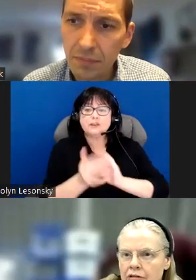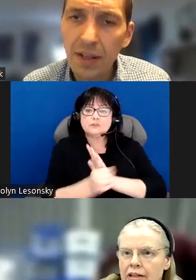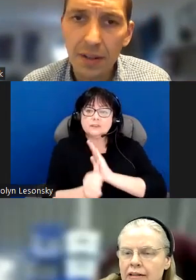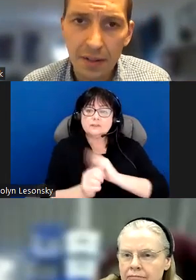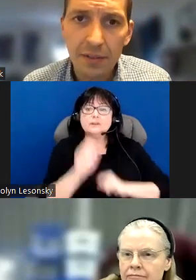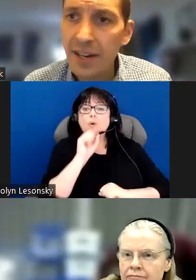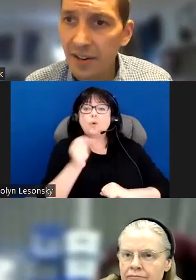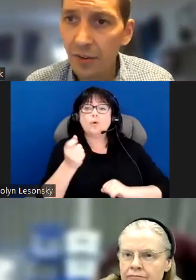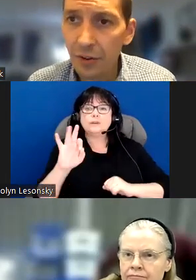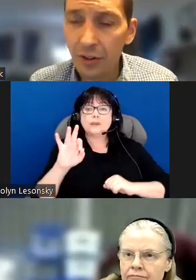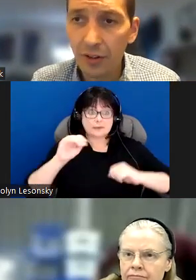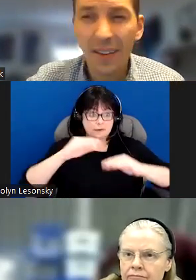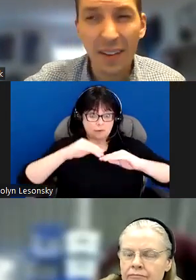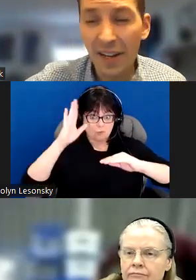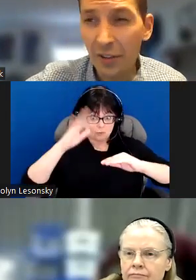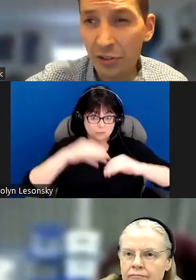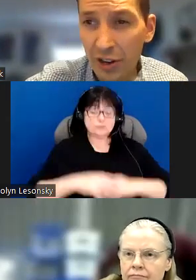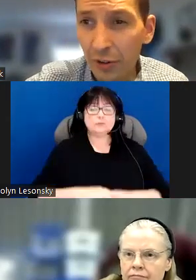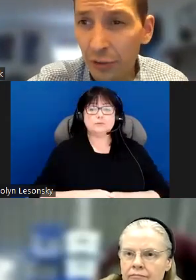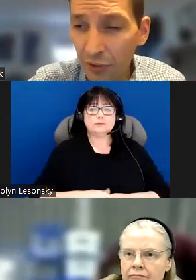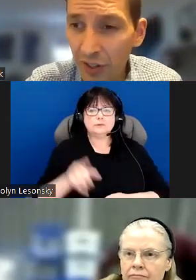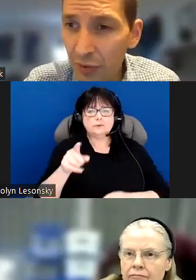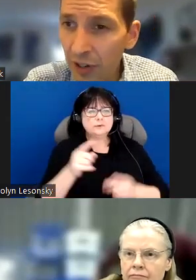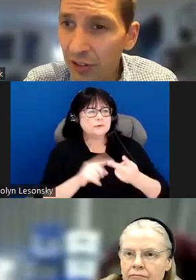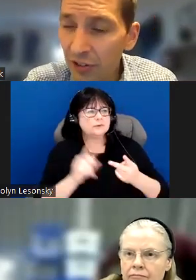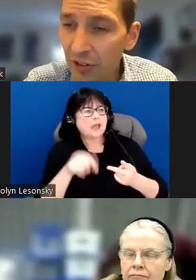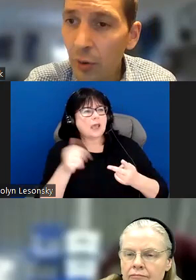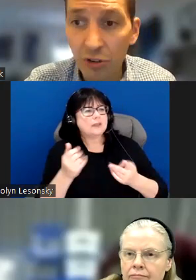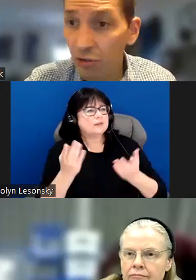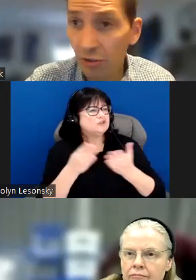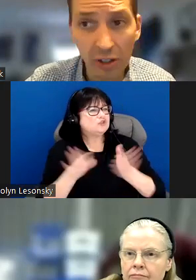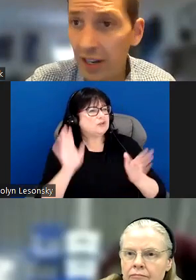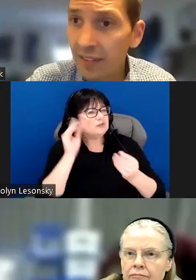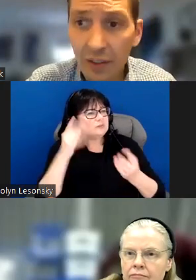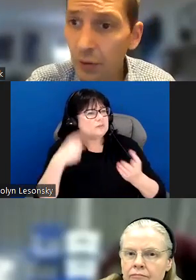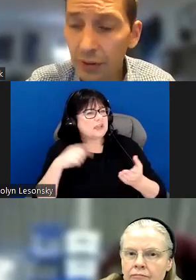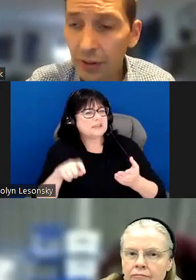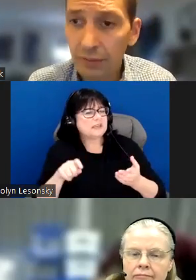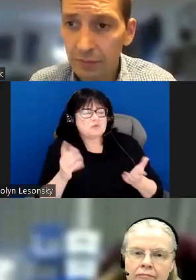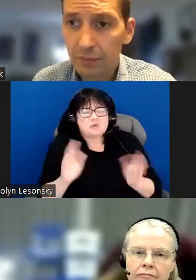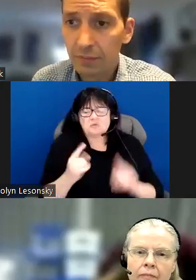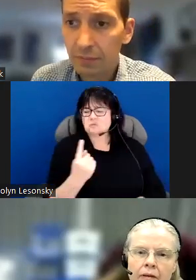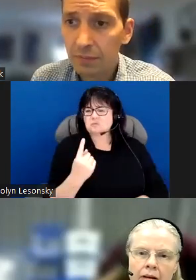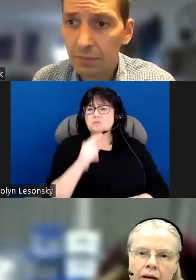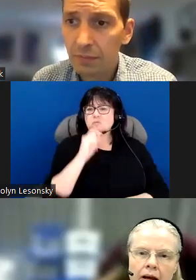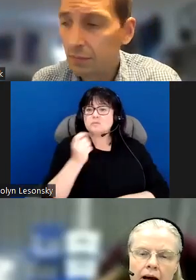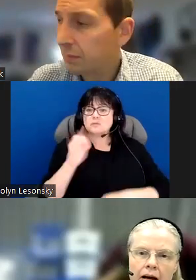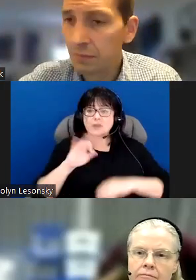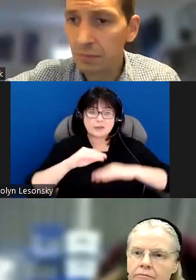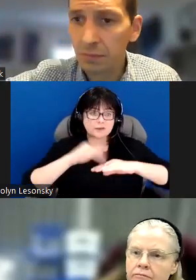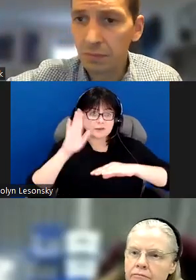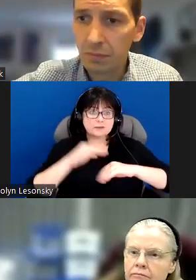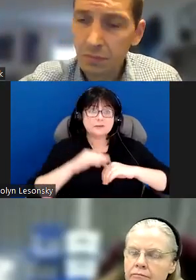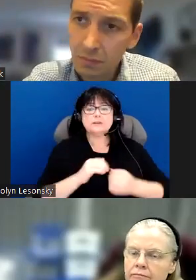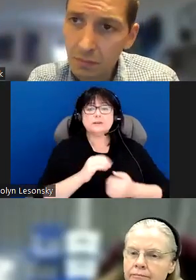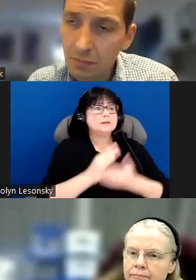older generally. 19 and older. Any Mhm. other general specific information I should know, or just generally 19 older? They